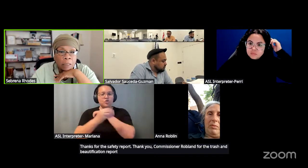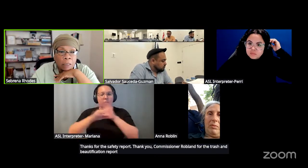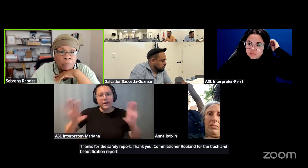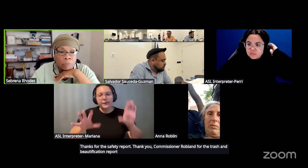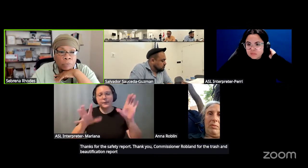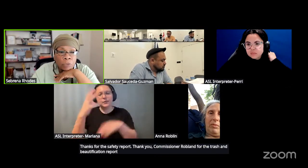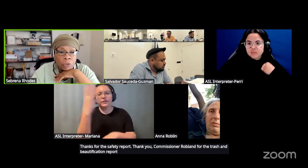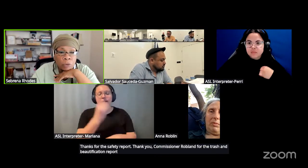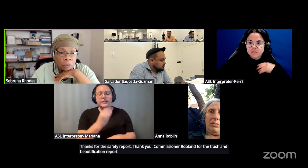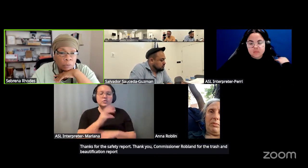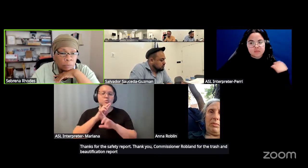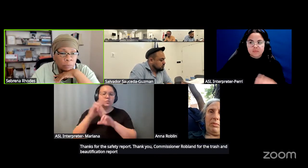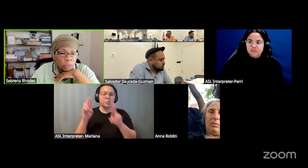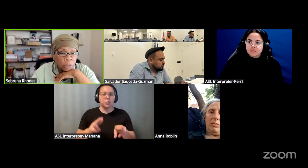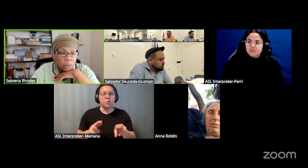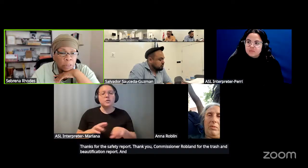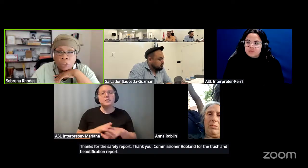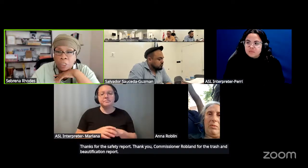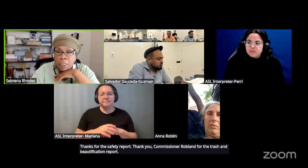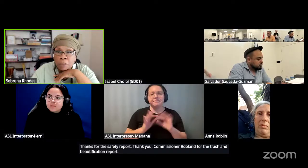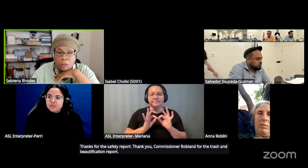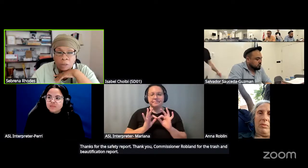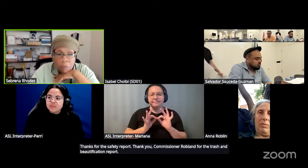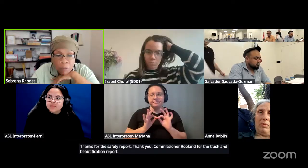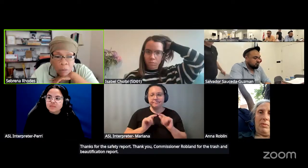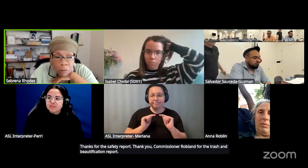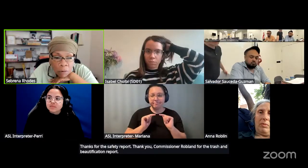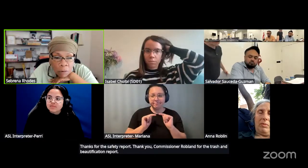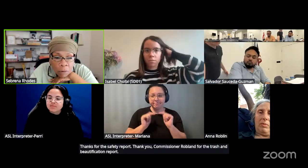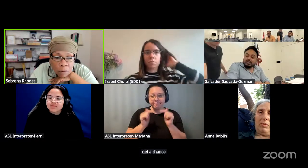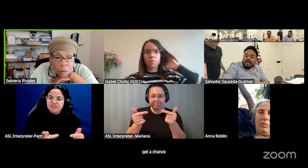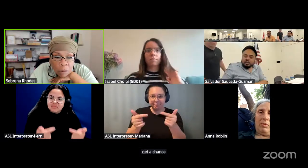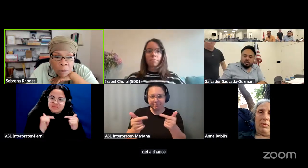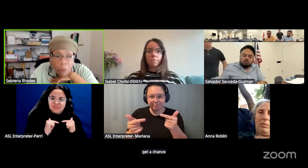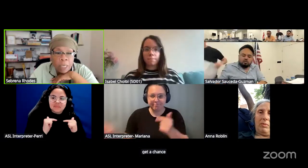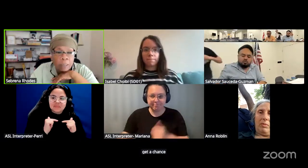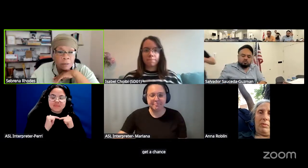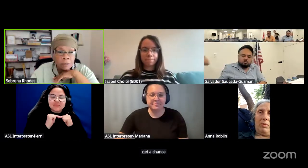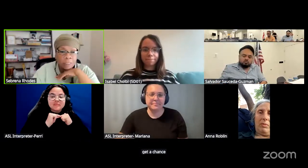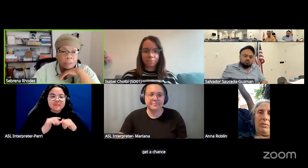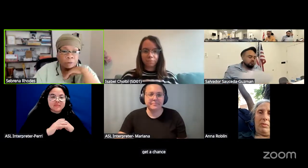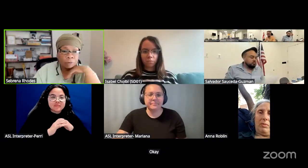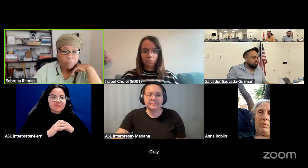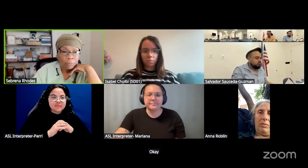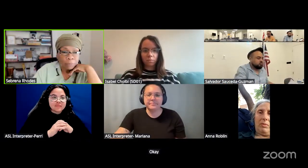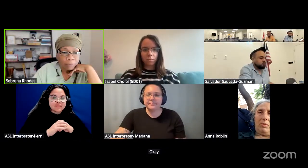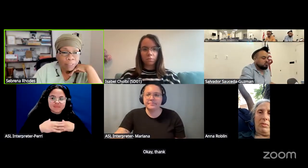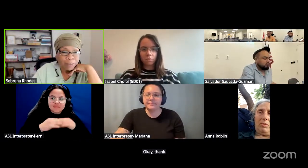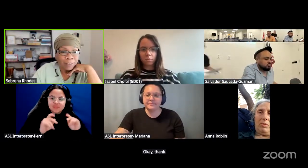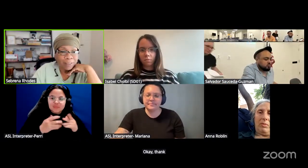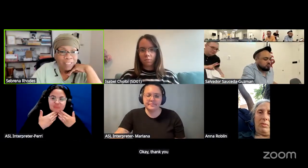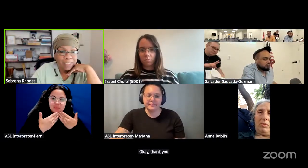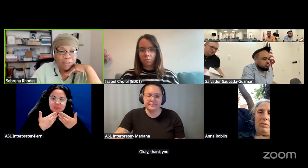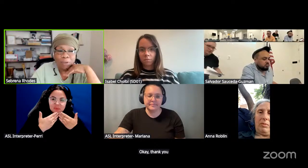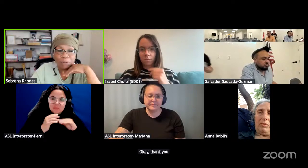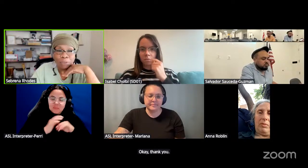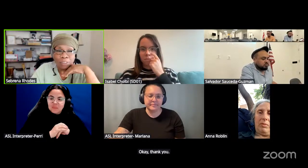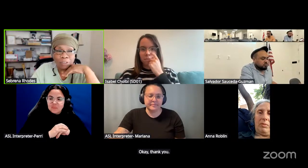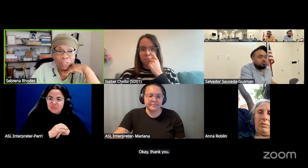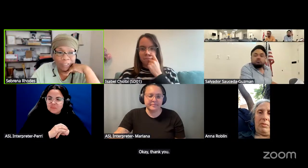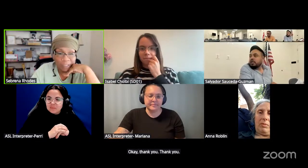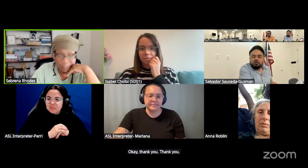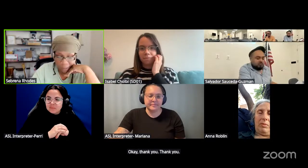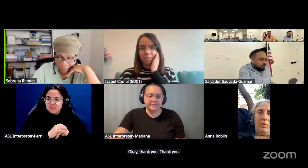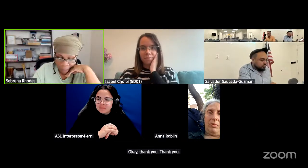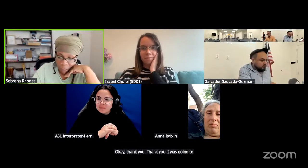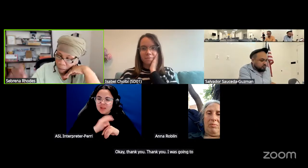And you'll get a chance. Okay, thank you. Thank you. I was going to